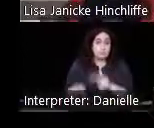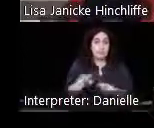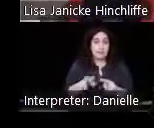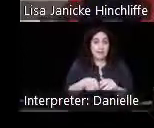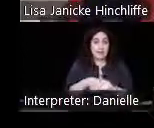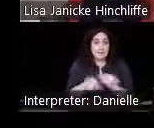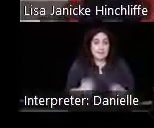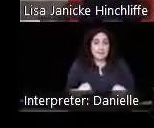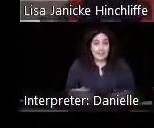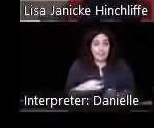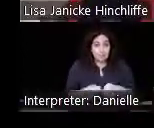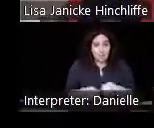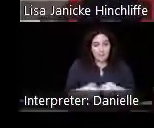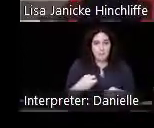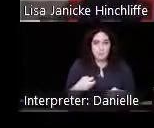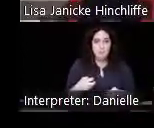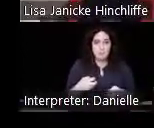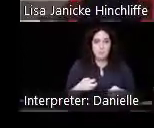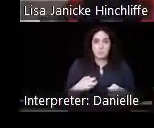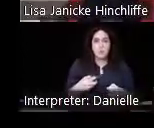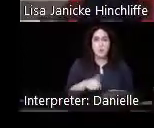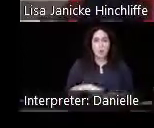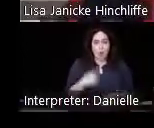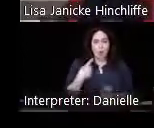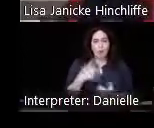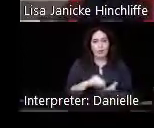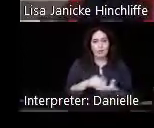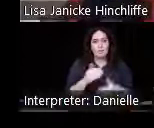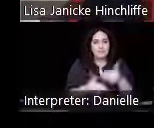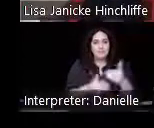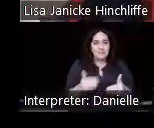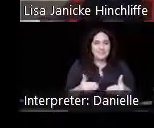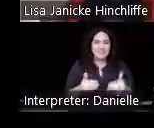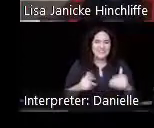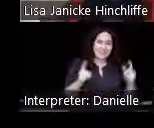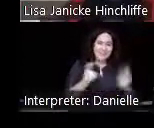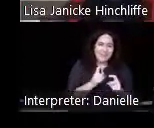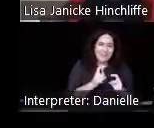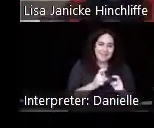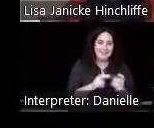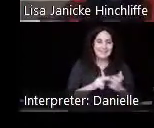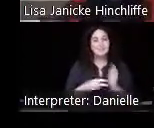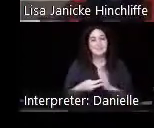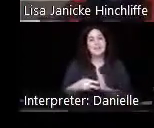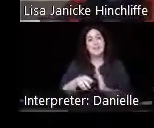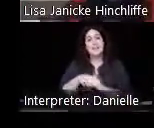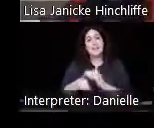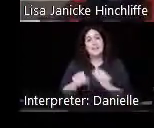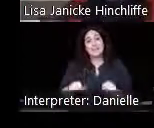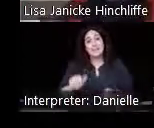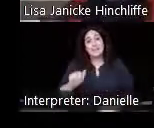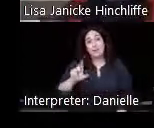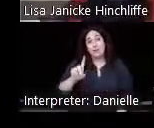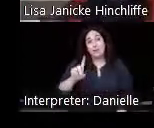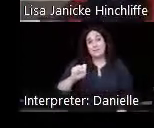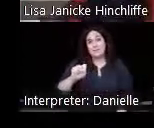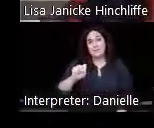detailed, complex, and iterative. And so we believe this is why accessibility audits often get